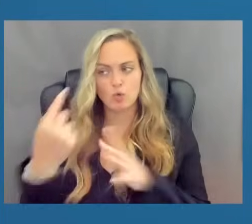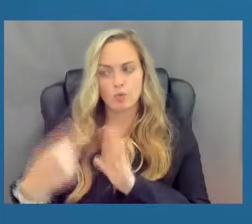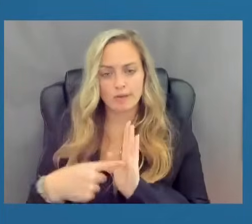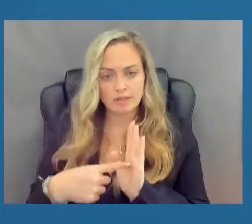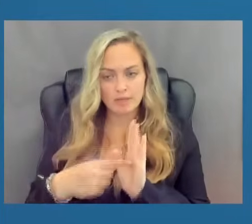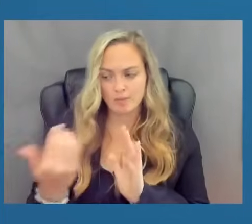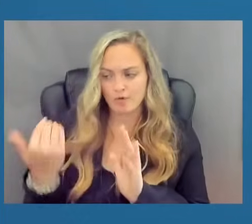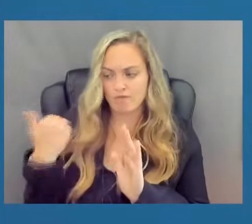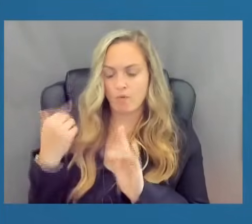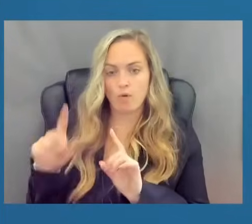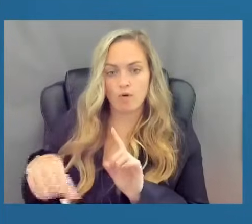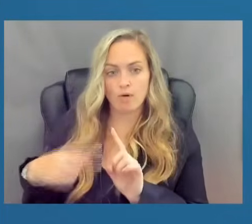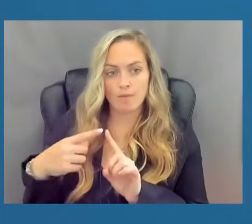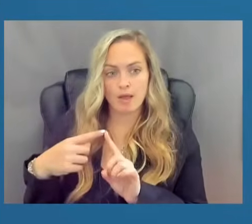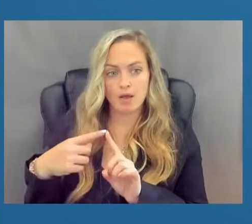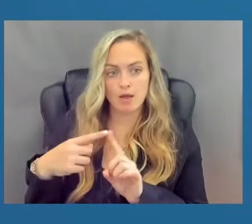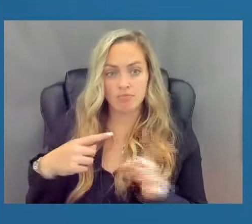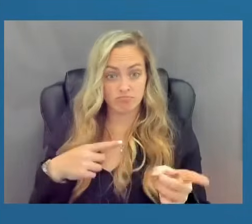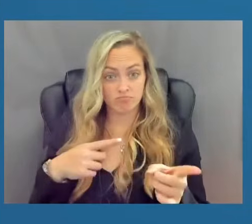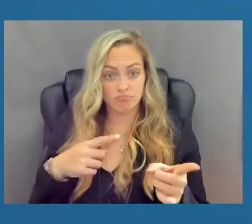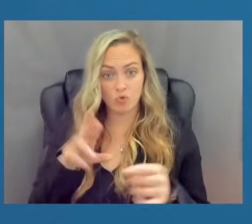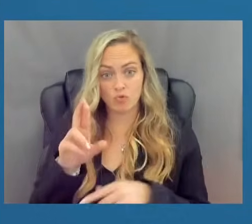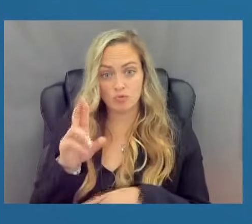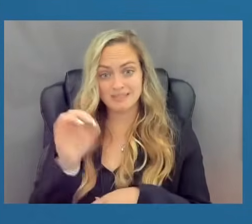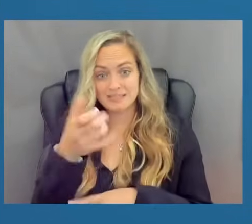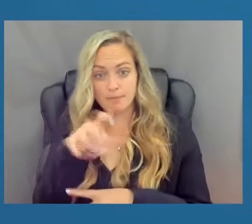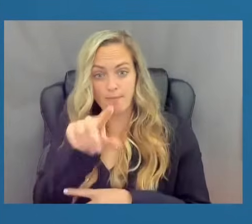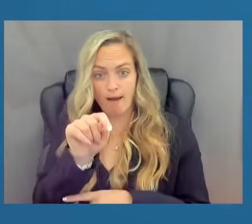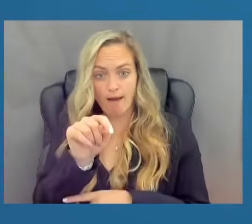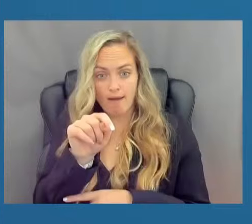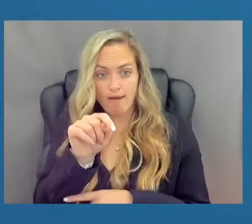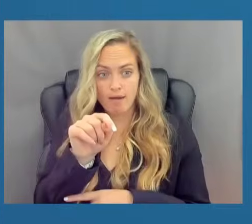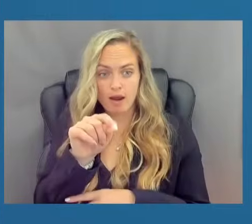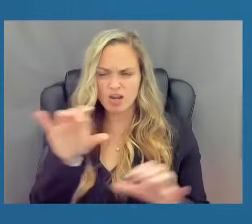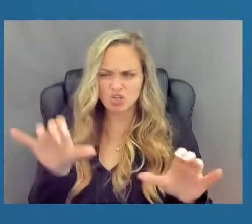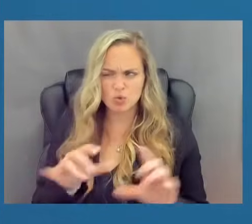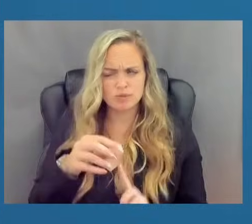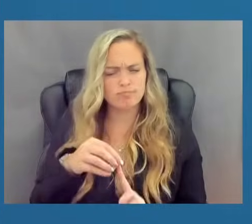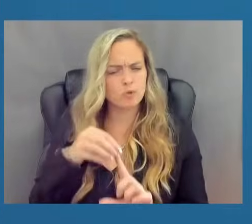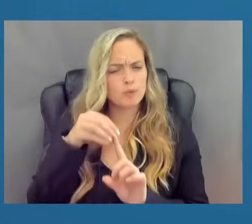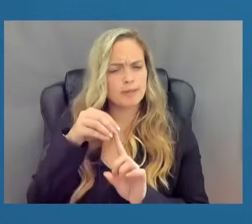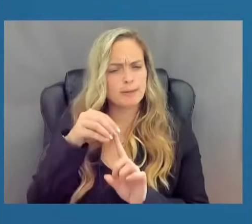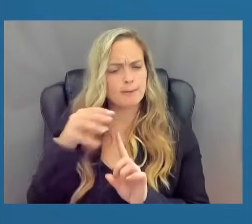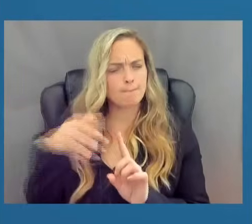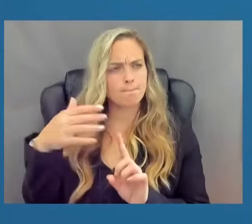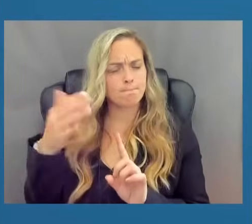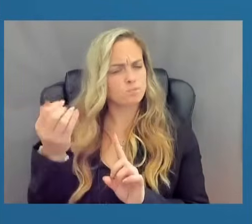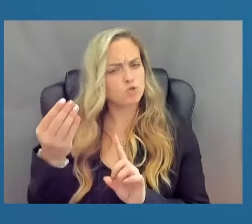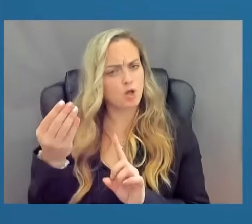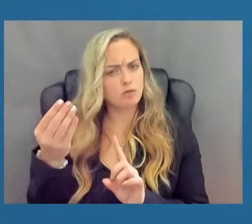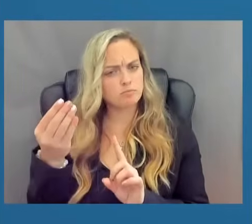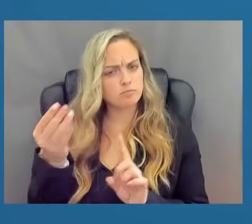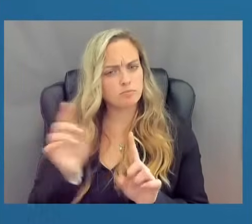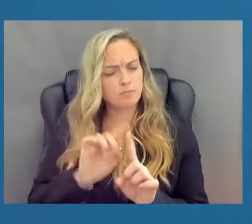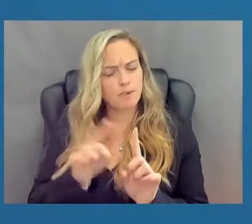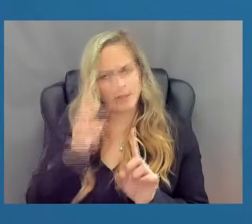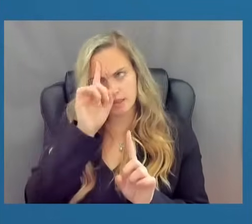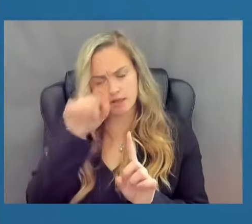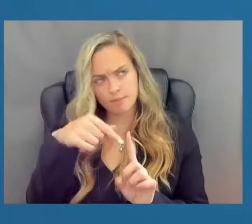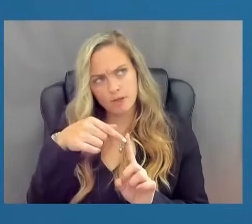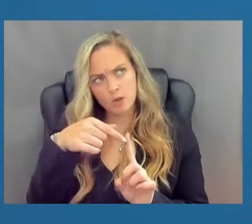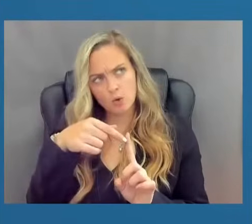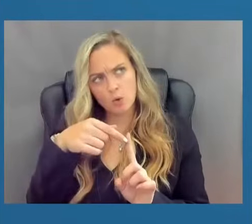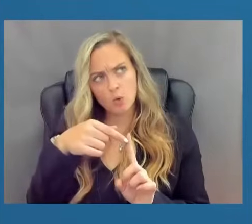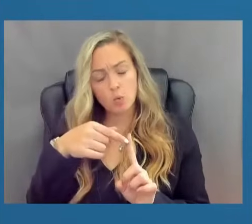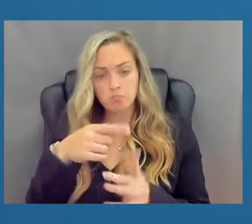while ago of this robot who really performs a unique job, but also when you think about the uses,